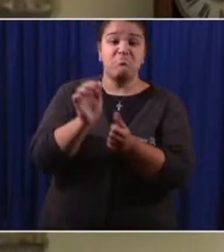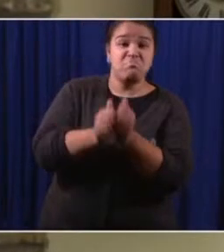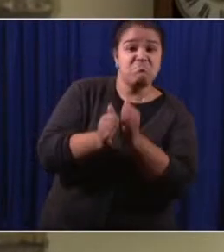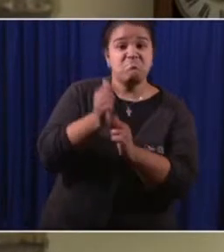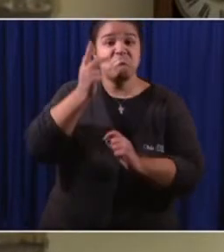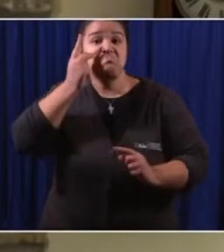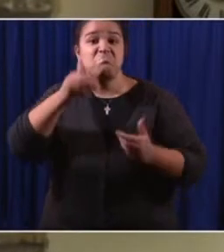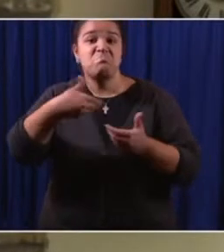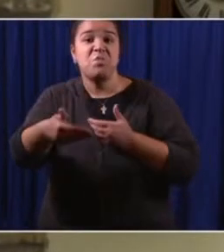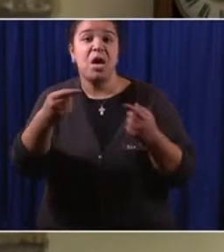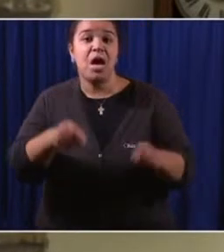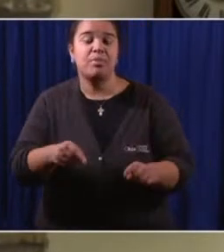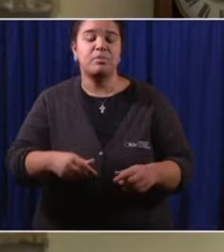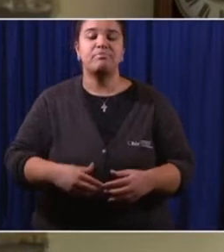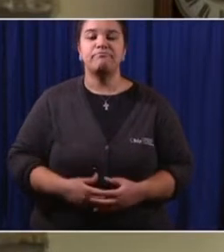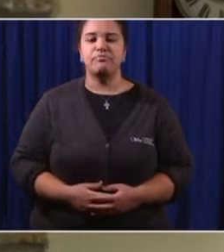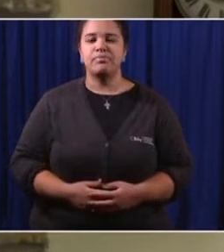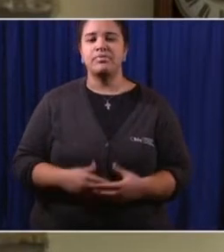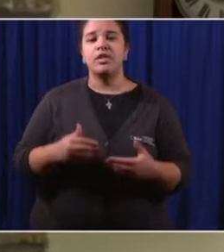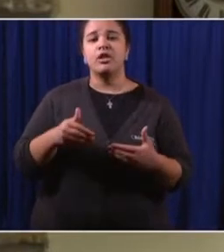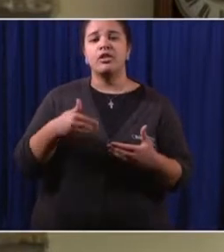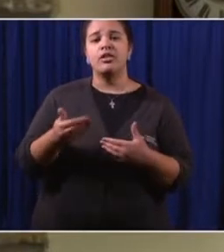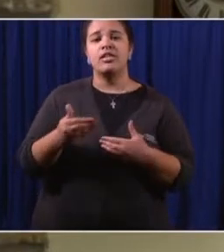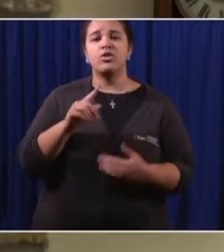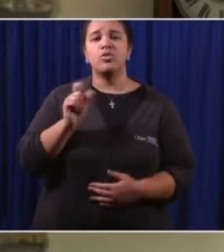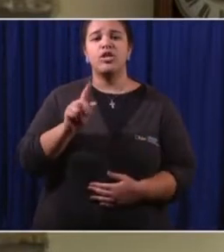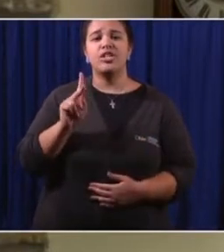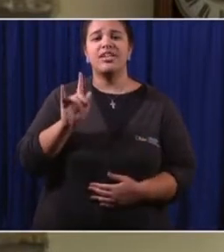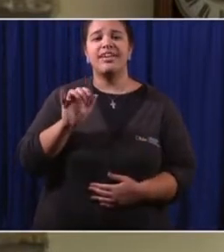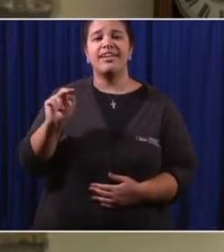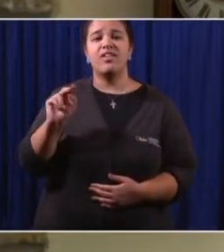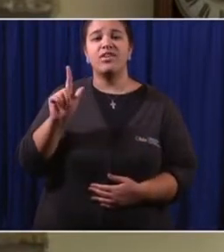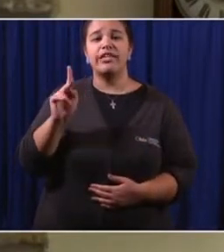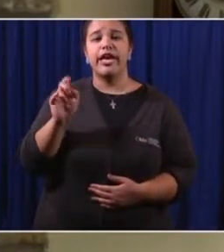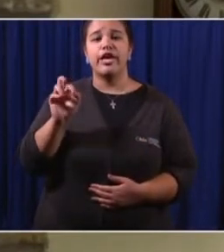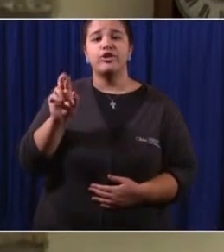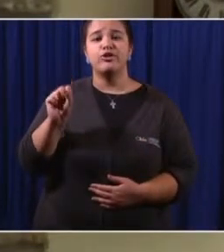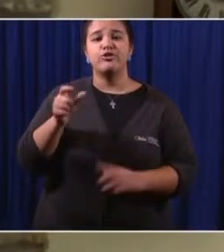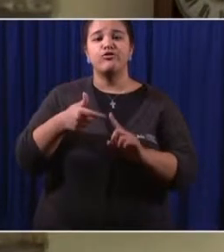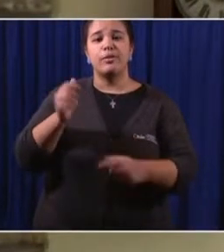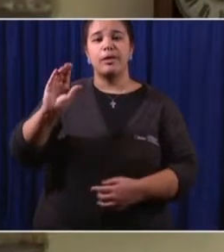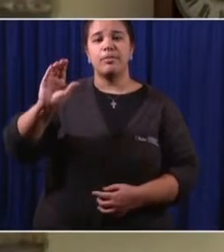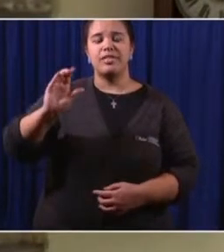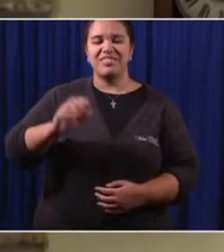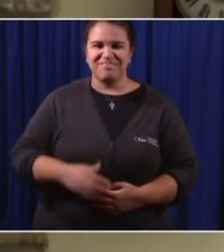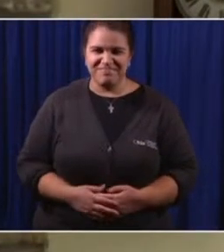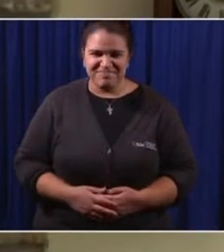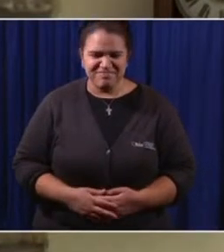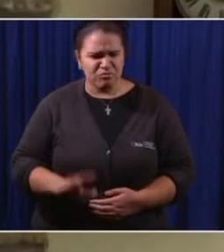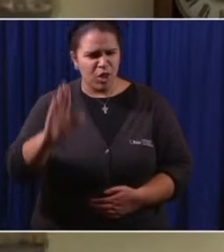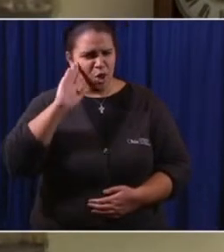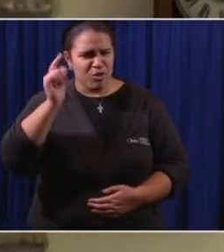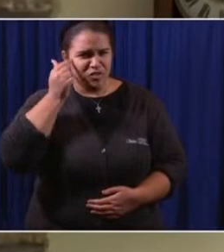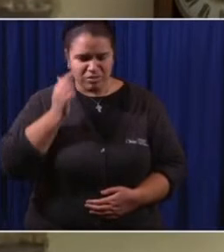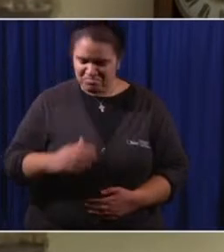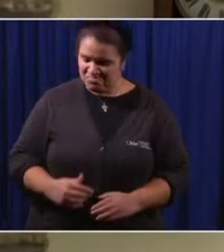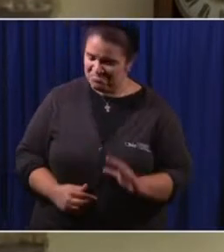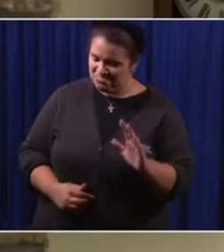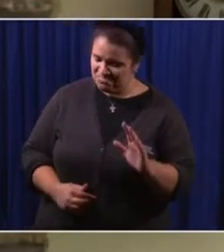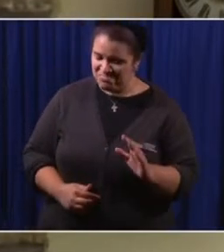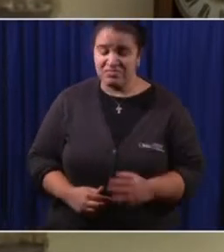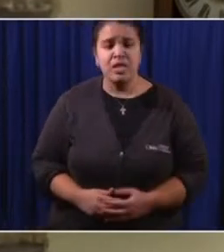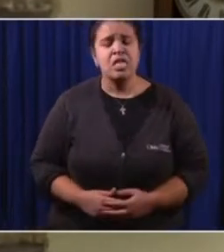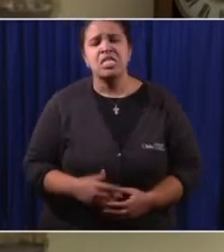Landers at WBNS in Columbus. Hello, Governor. Hey, Kevin. Ohioans